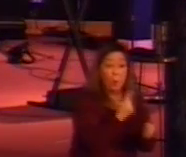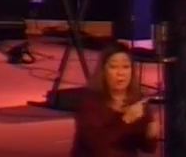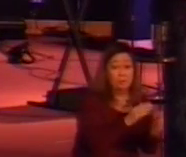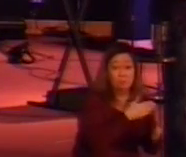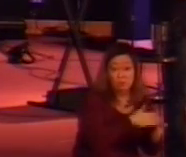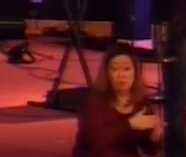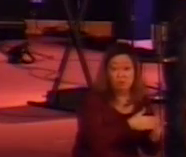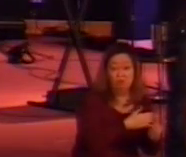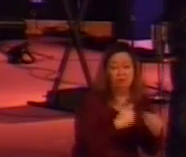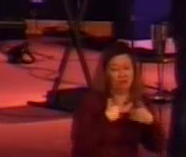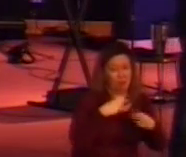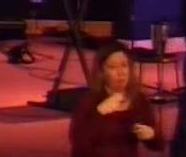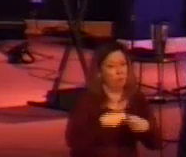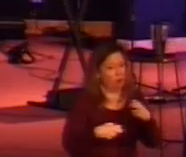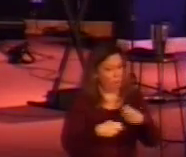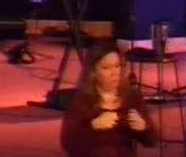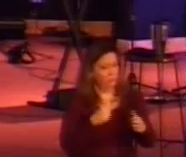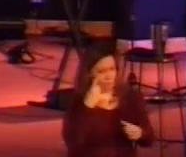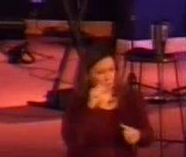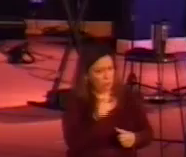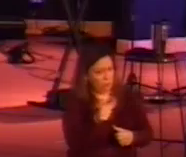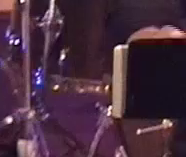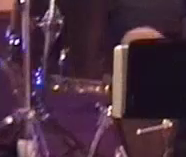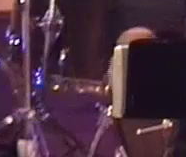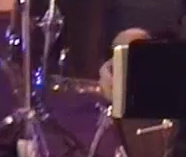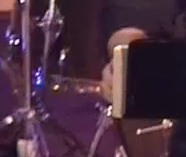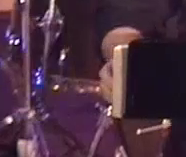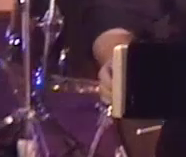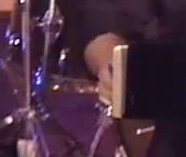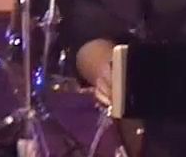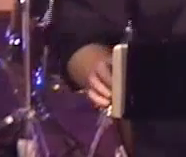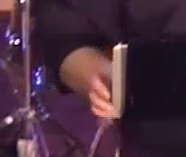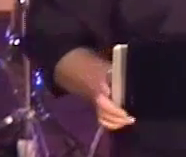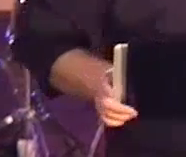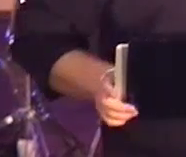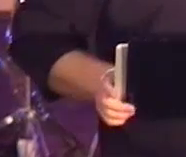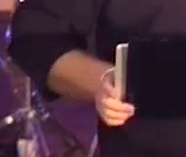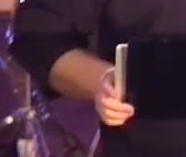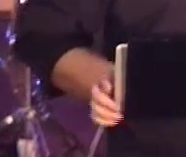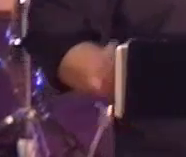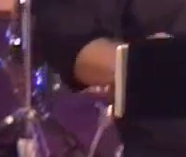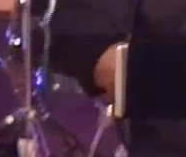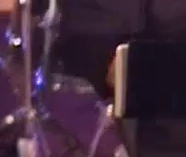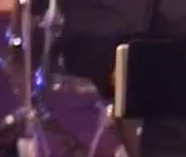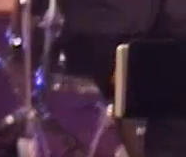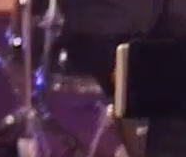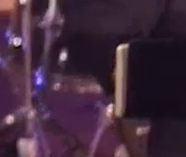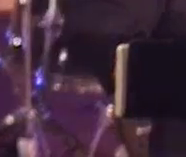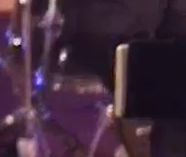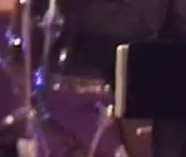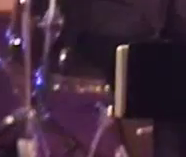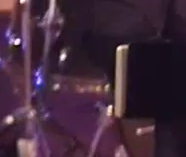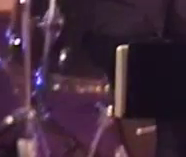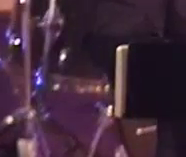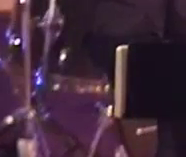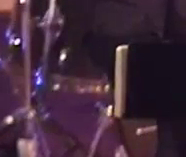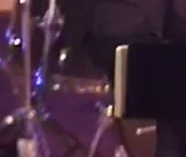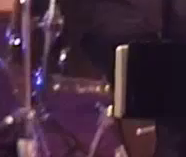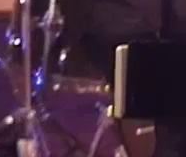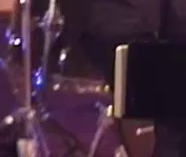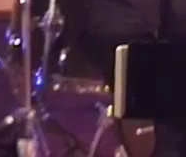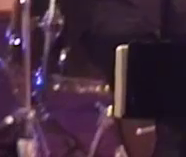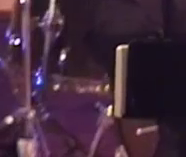some problems for your own self. You will end up limiting your ability to worship based on how the music makes you